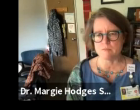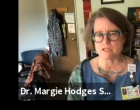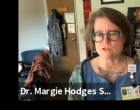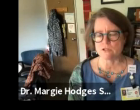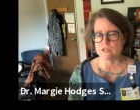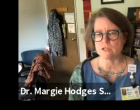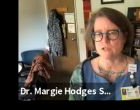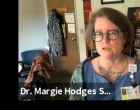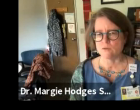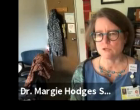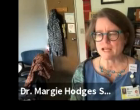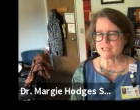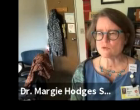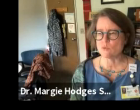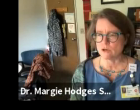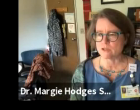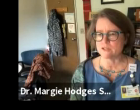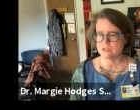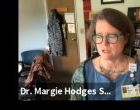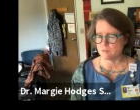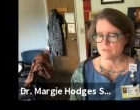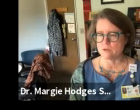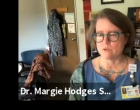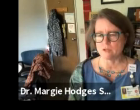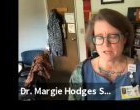to make sure that it has to work,